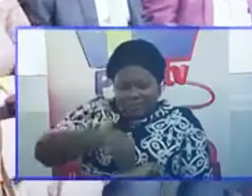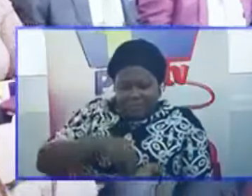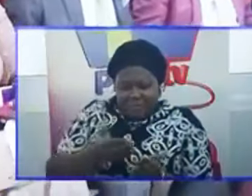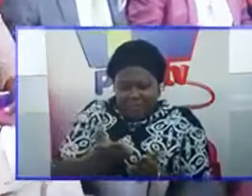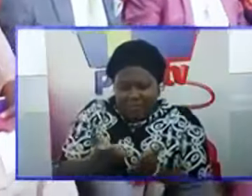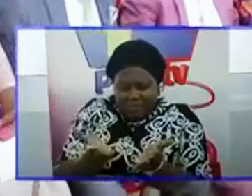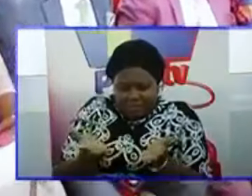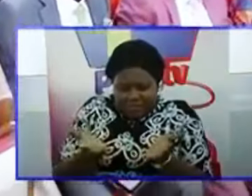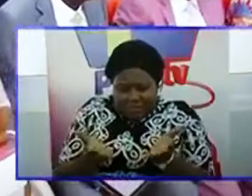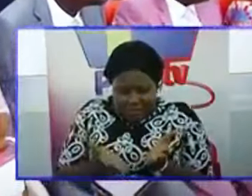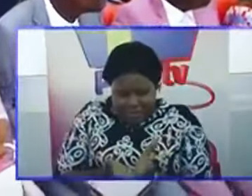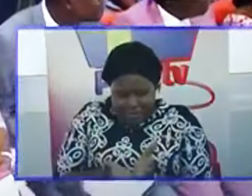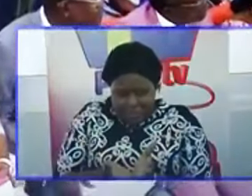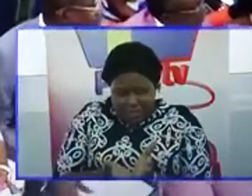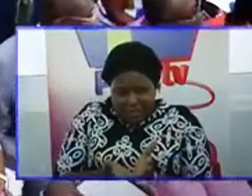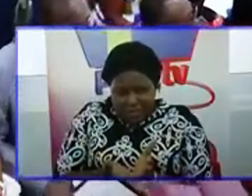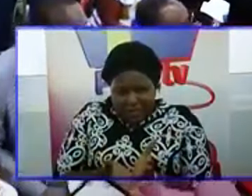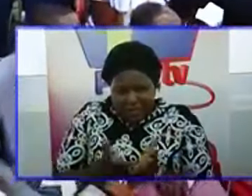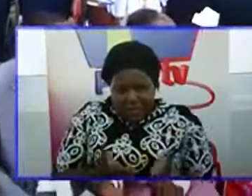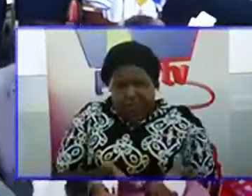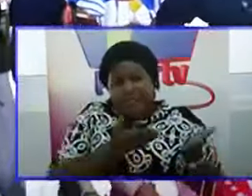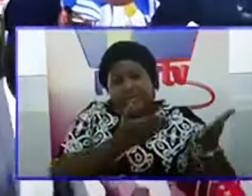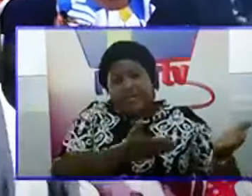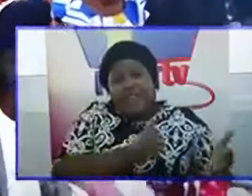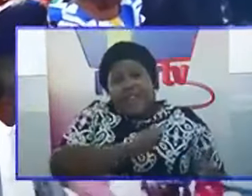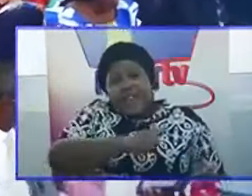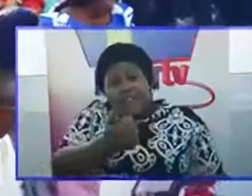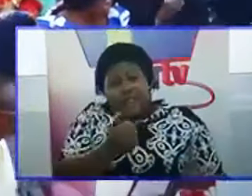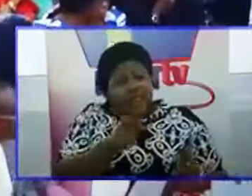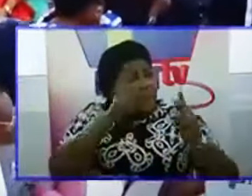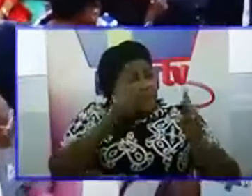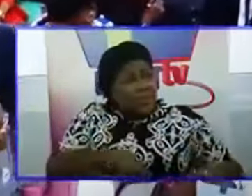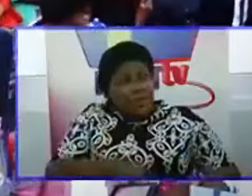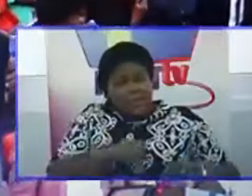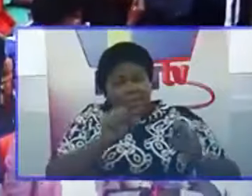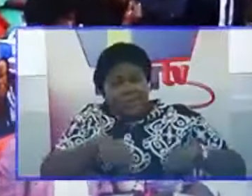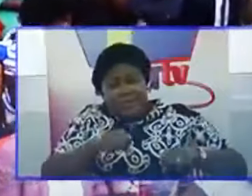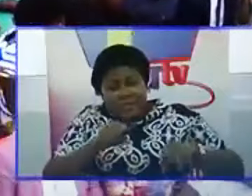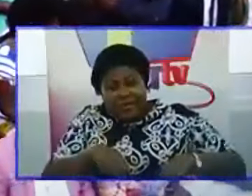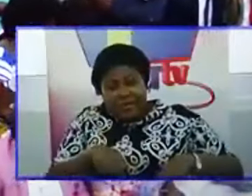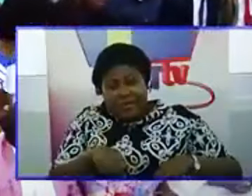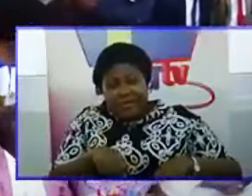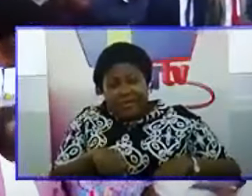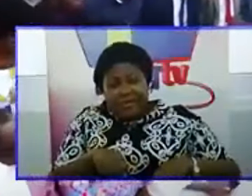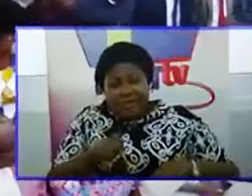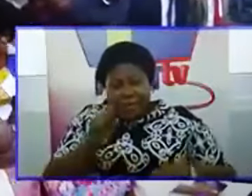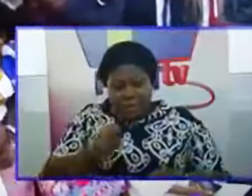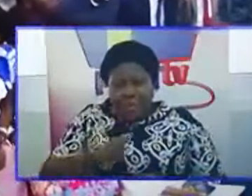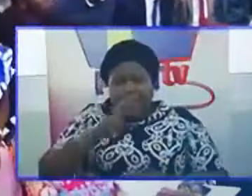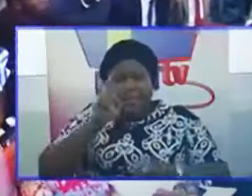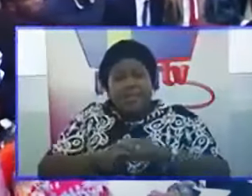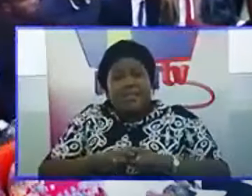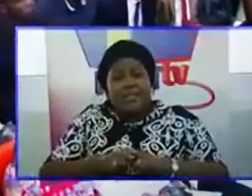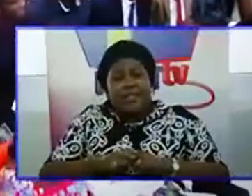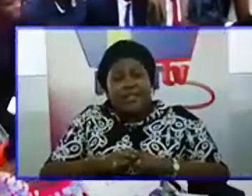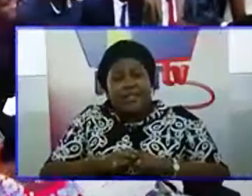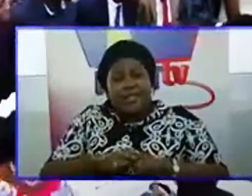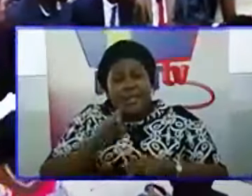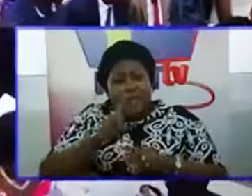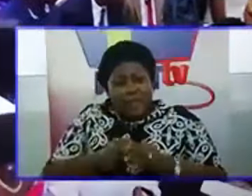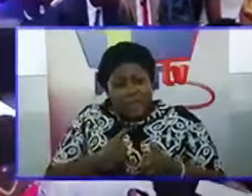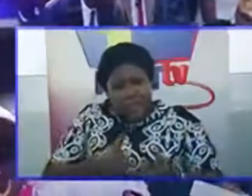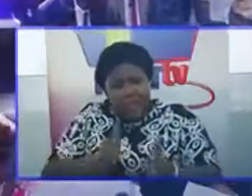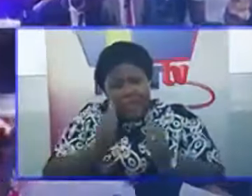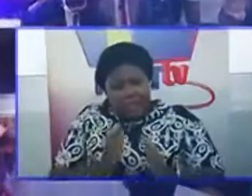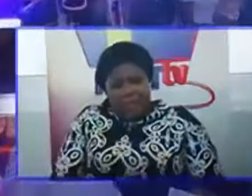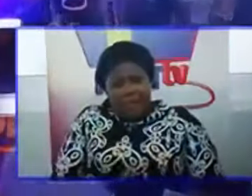from another ability. Then he will have to sit down. A woodworker will have to